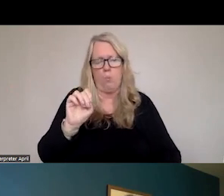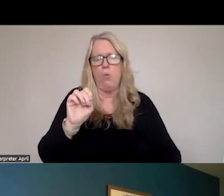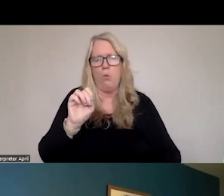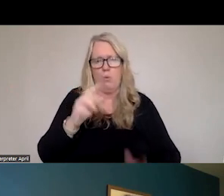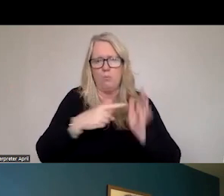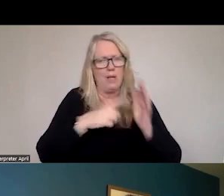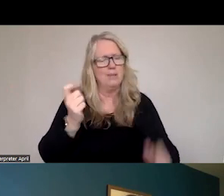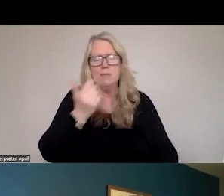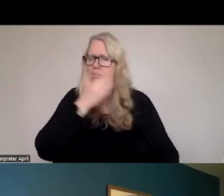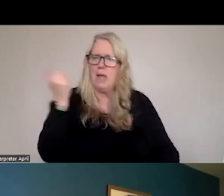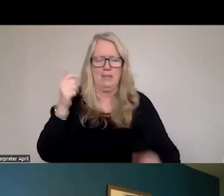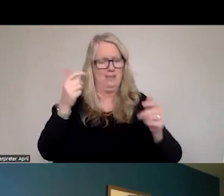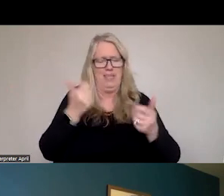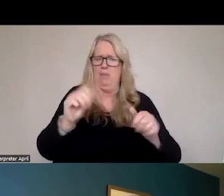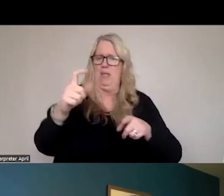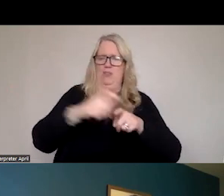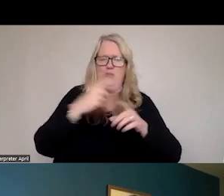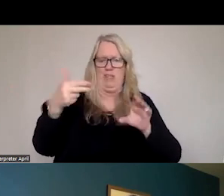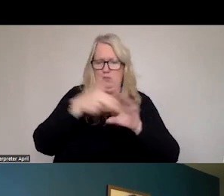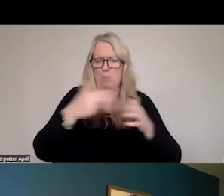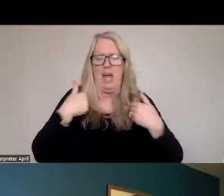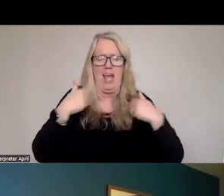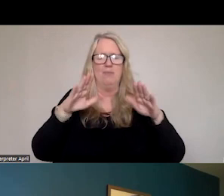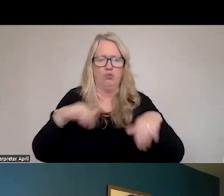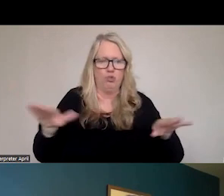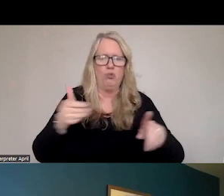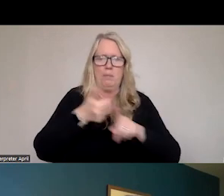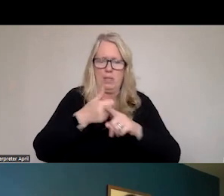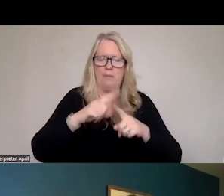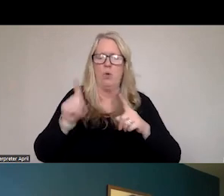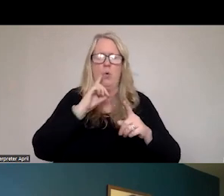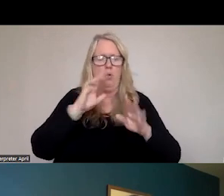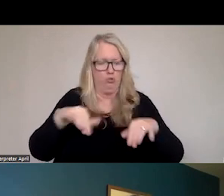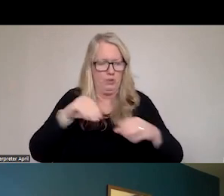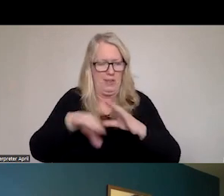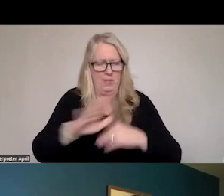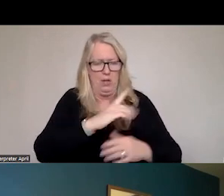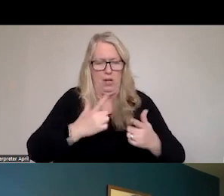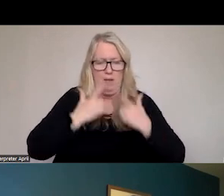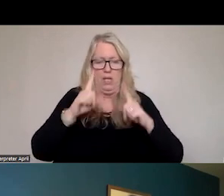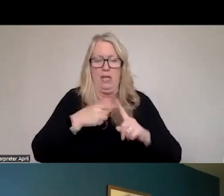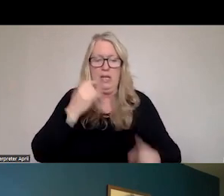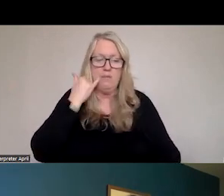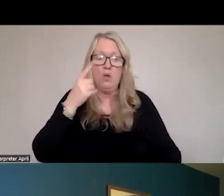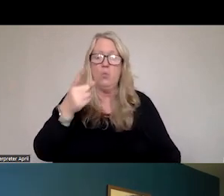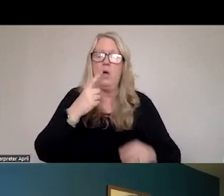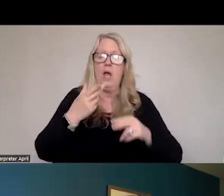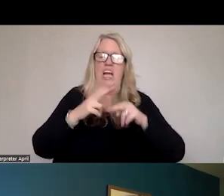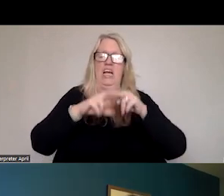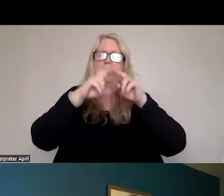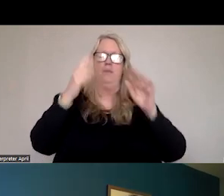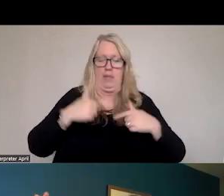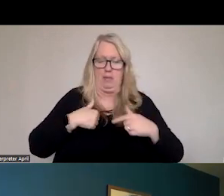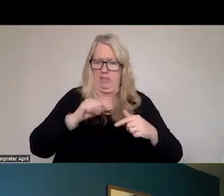anybody here on this call who has children themselves or children in their lives knows when your child's escalated, you're